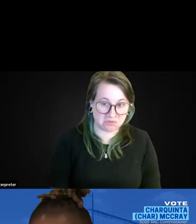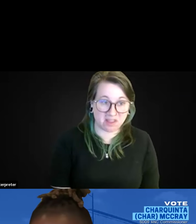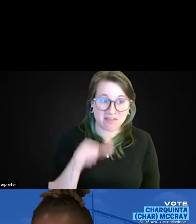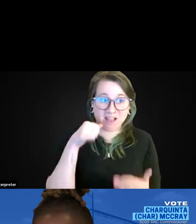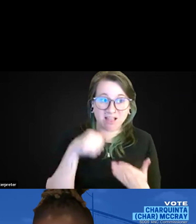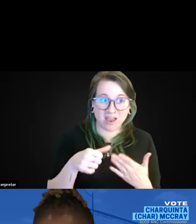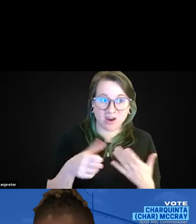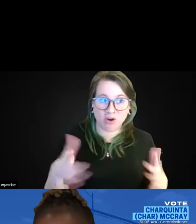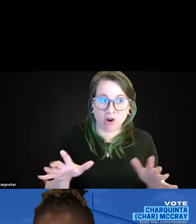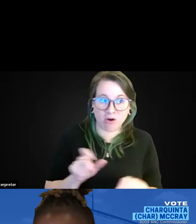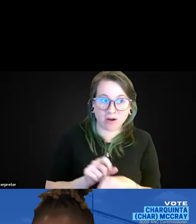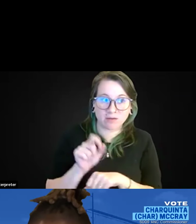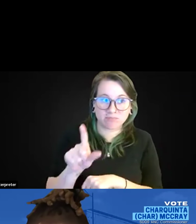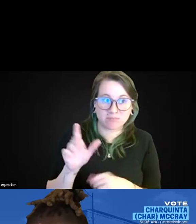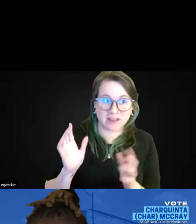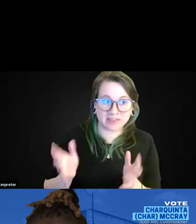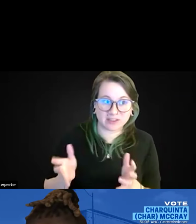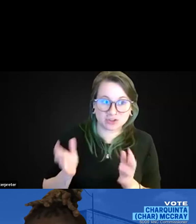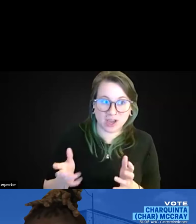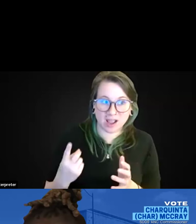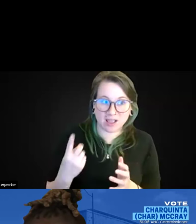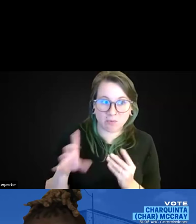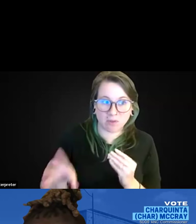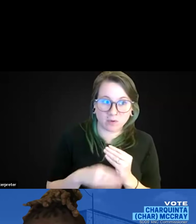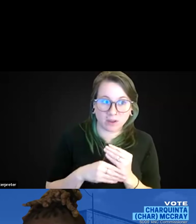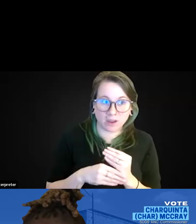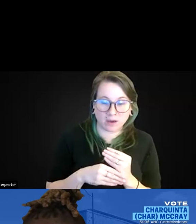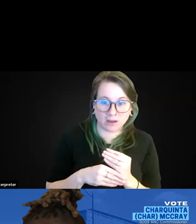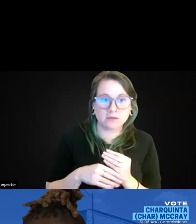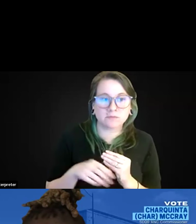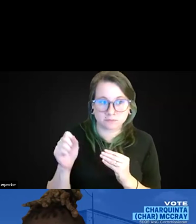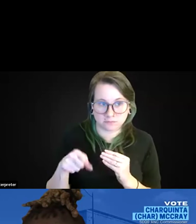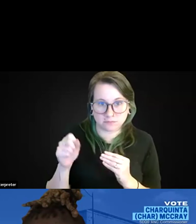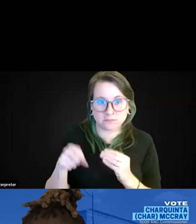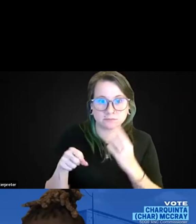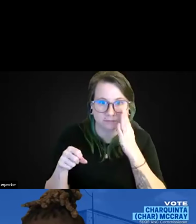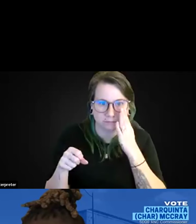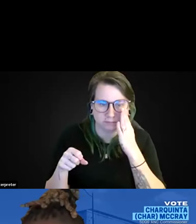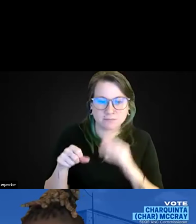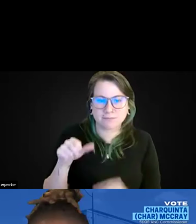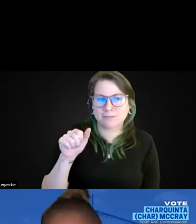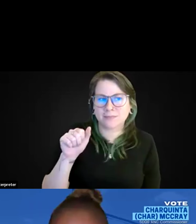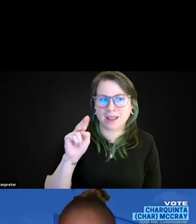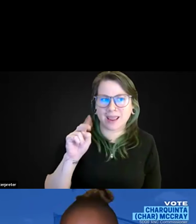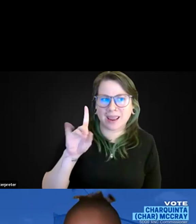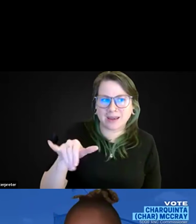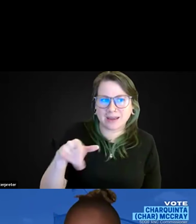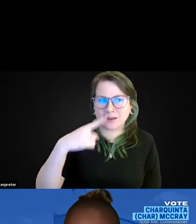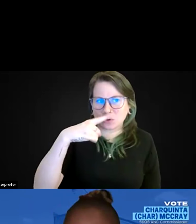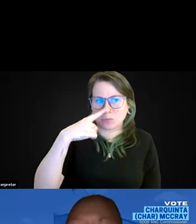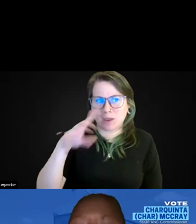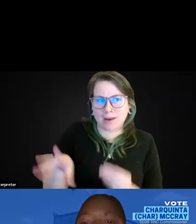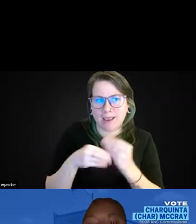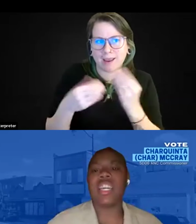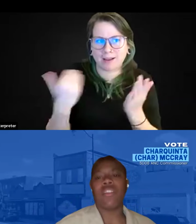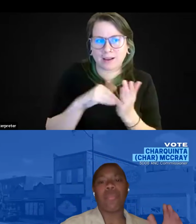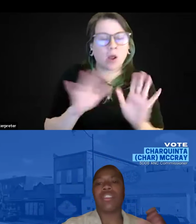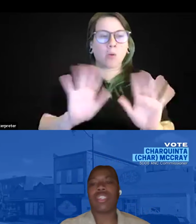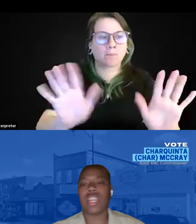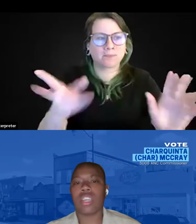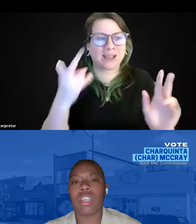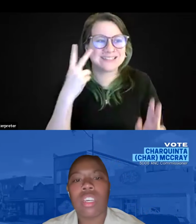in the chat or did I miss it? The one that we added? Yes. Andy, can you drop the letter again? Oh,